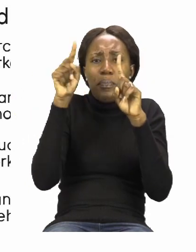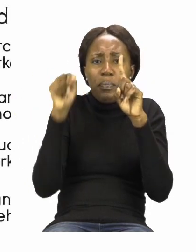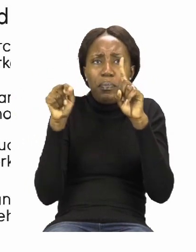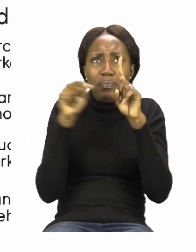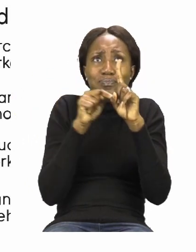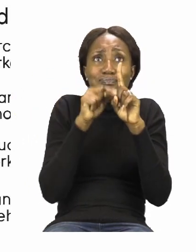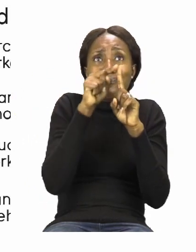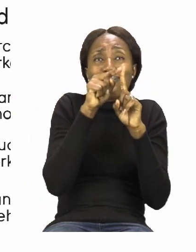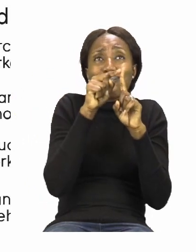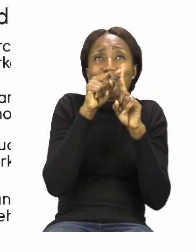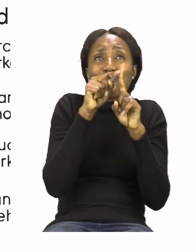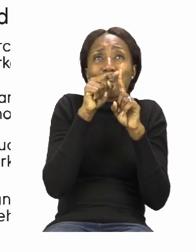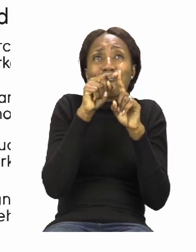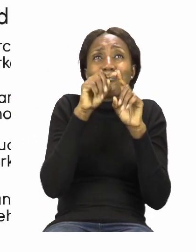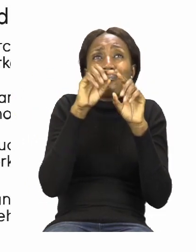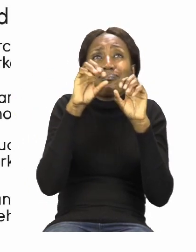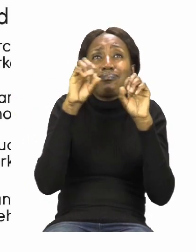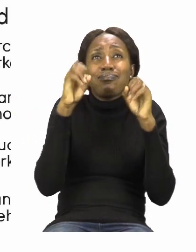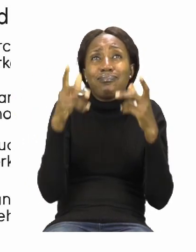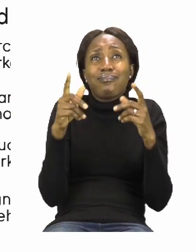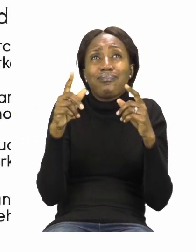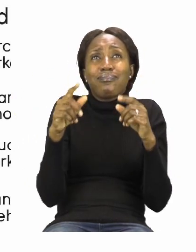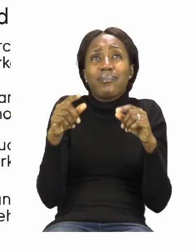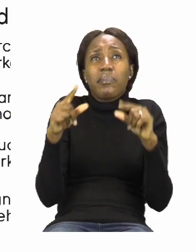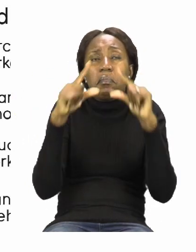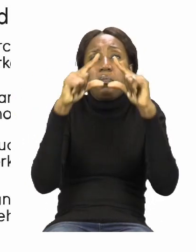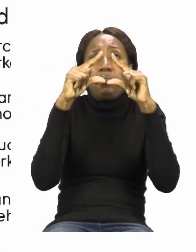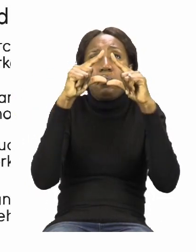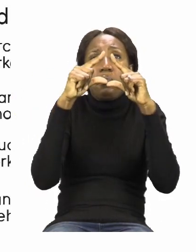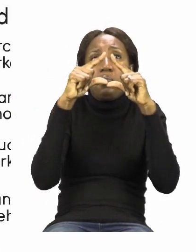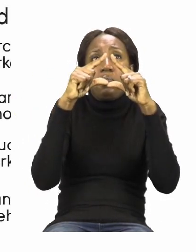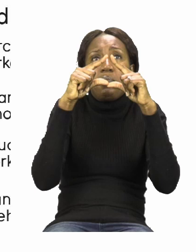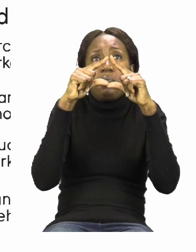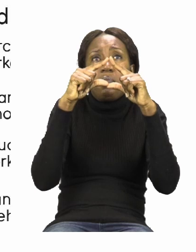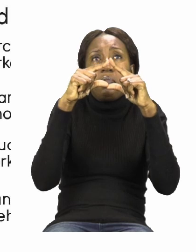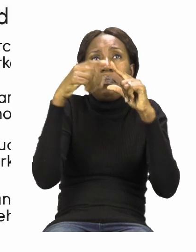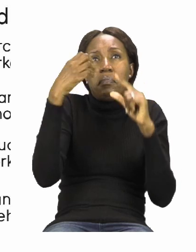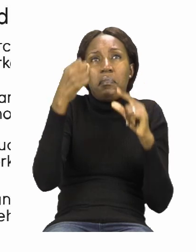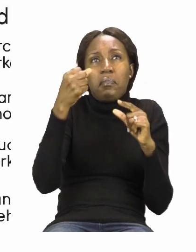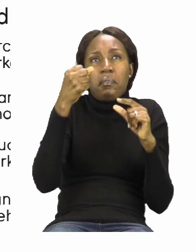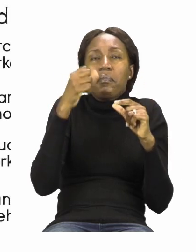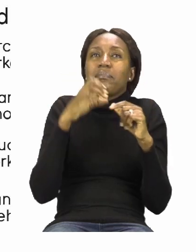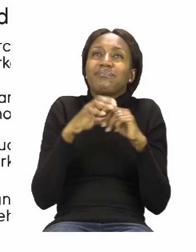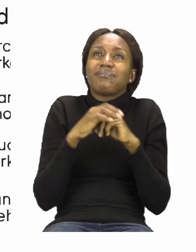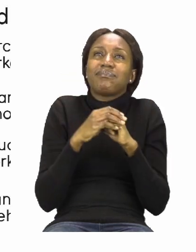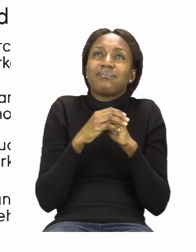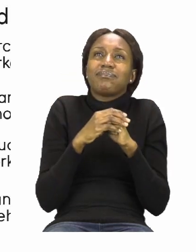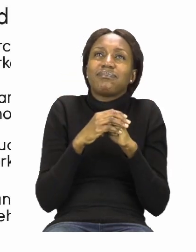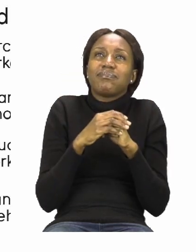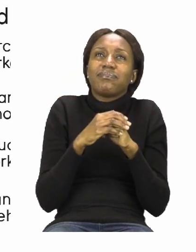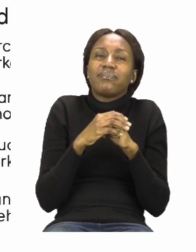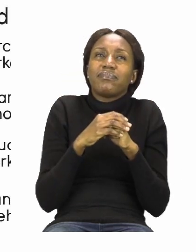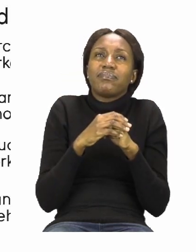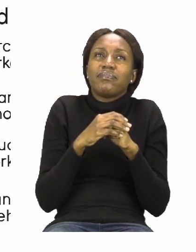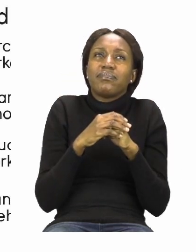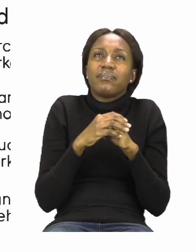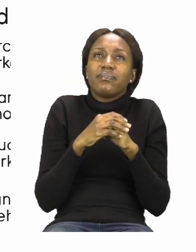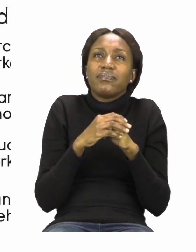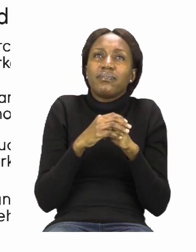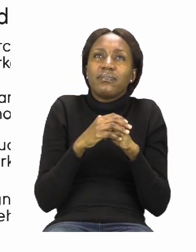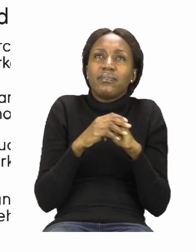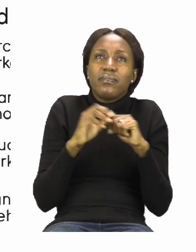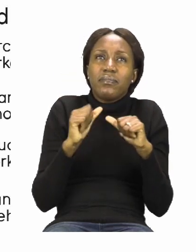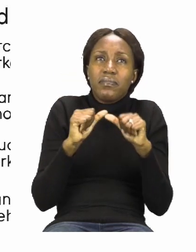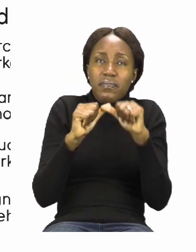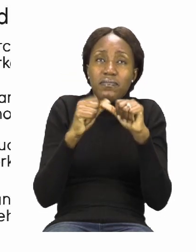hat has, and how many triangles the hat has. Then you take a look at